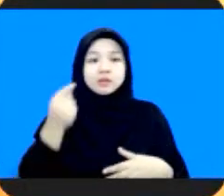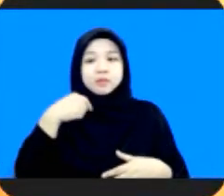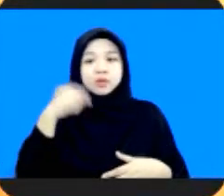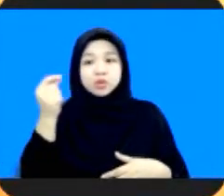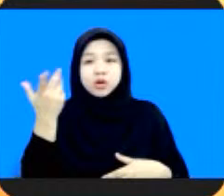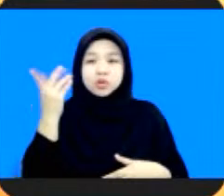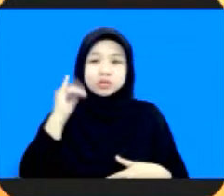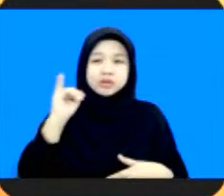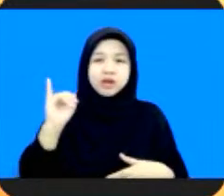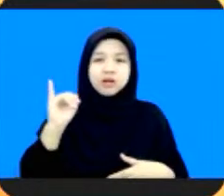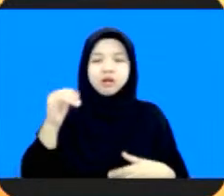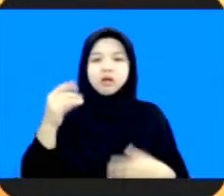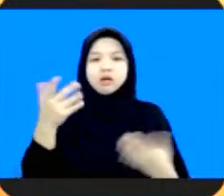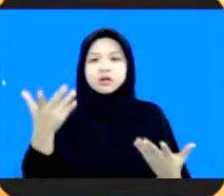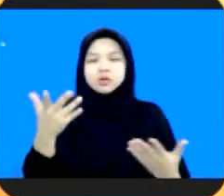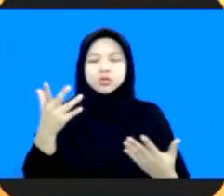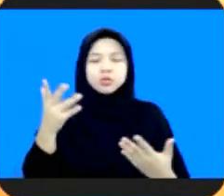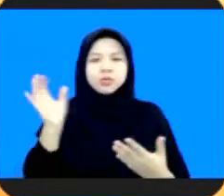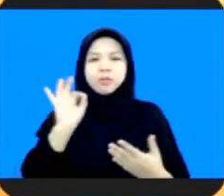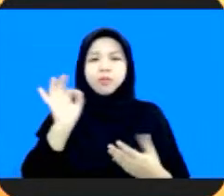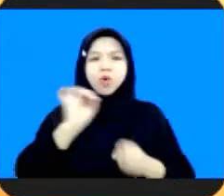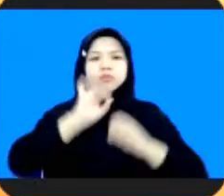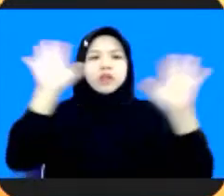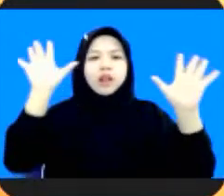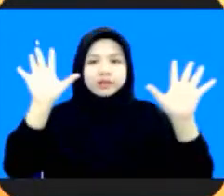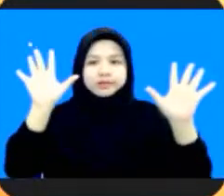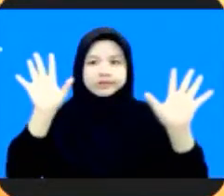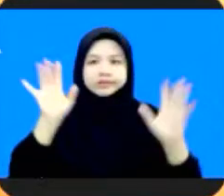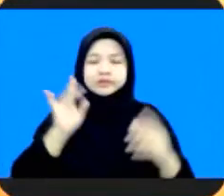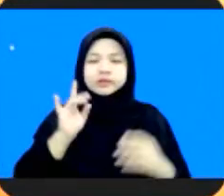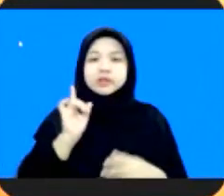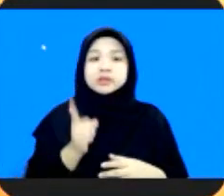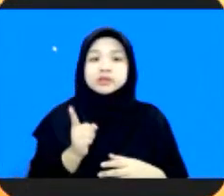this binary approach, which can really,